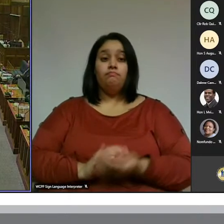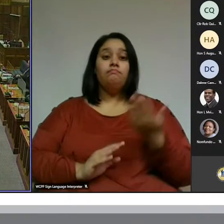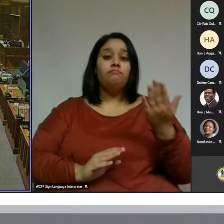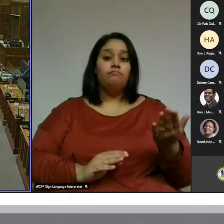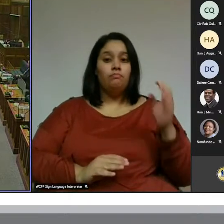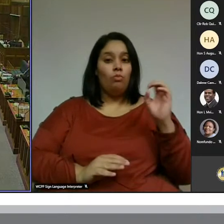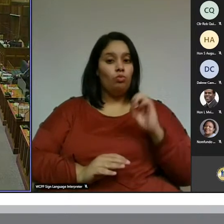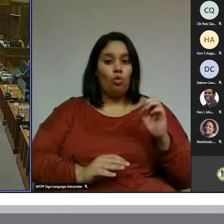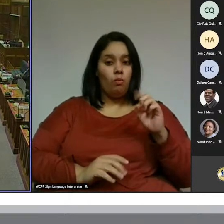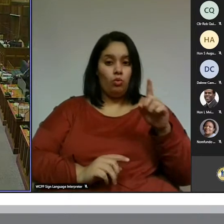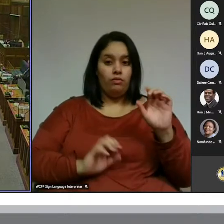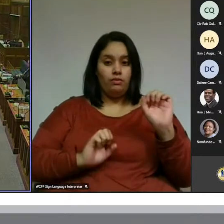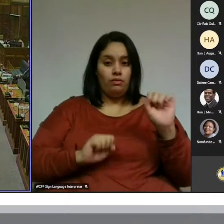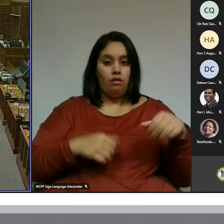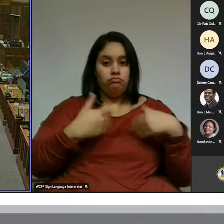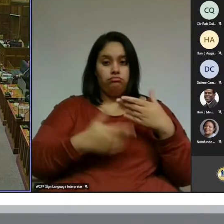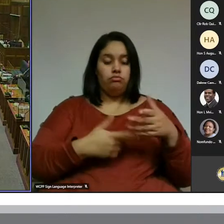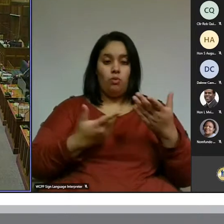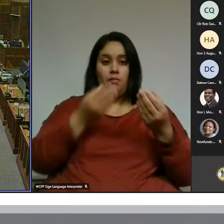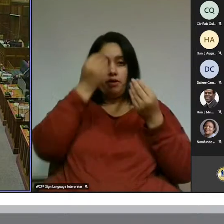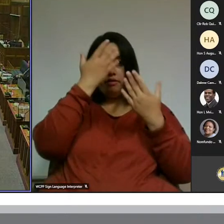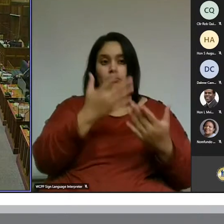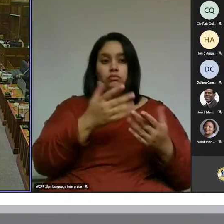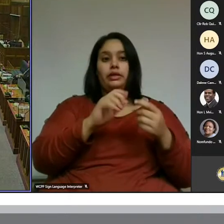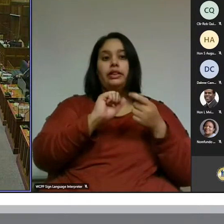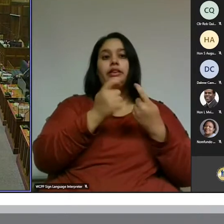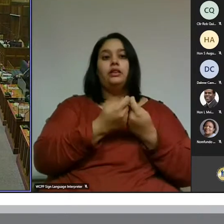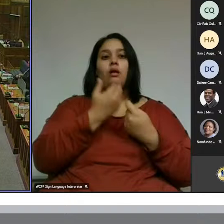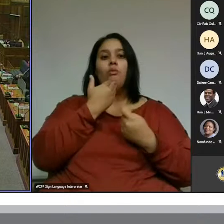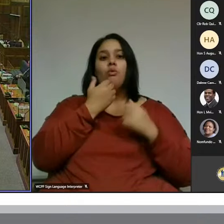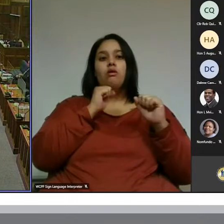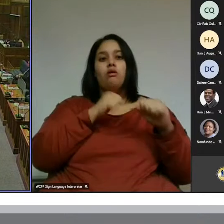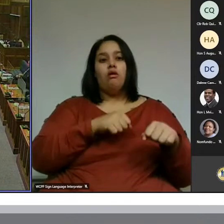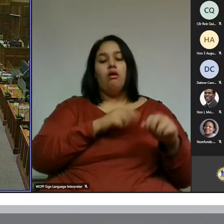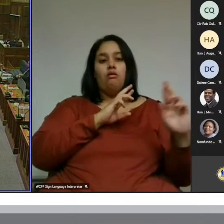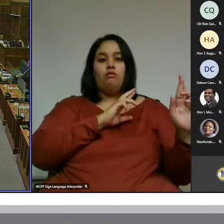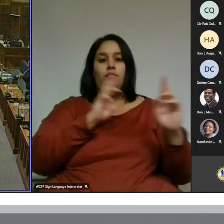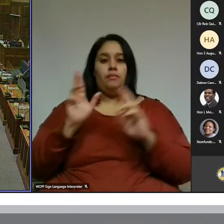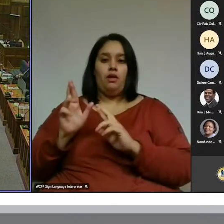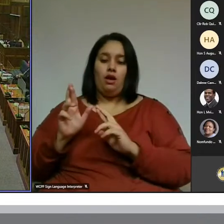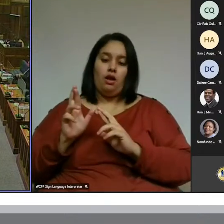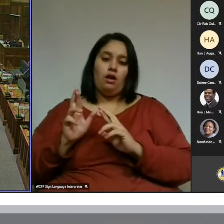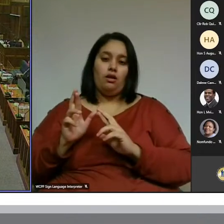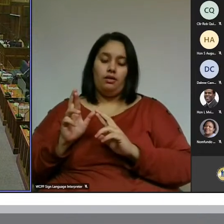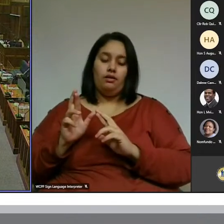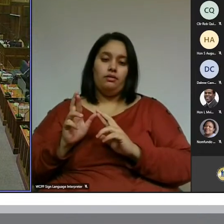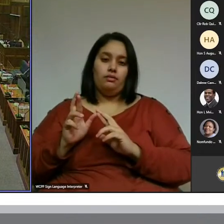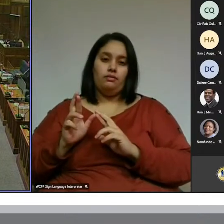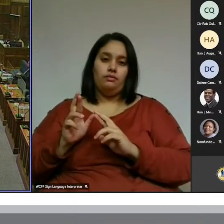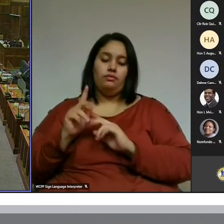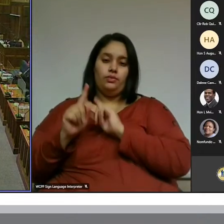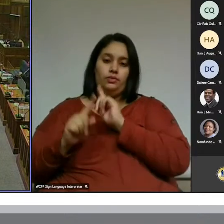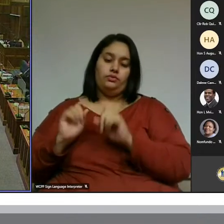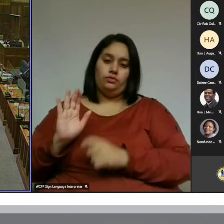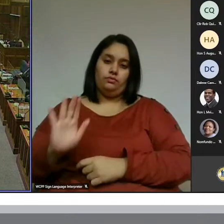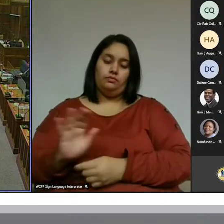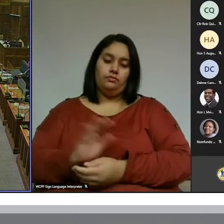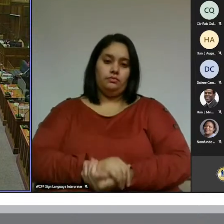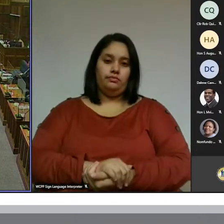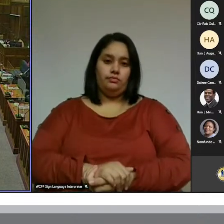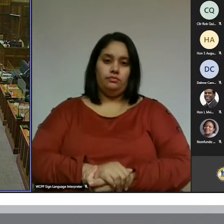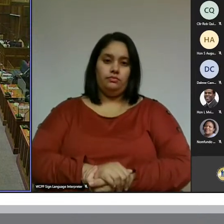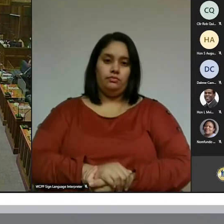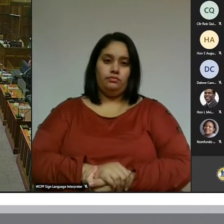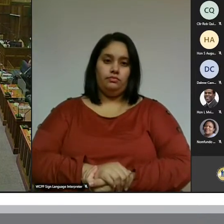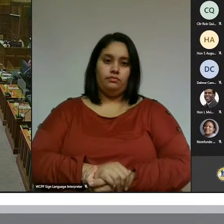you can, and then direct to your team who may respond to some of the questions that were raised. Thank